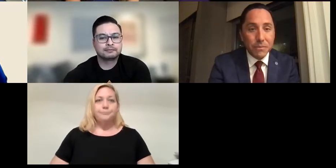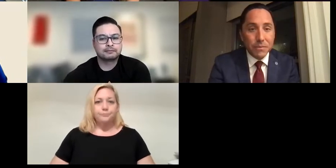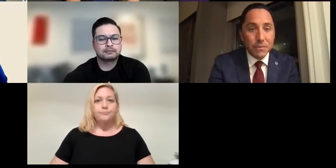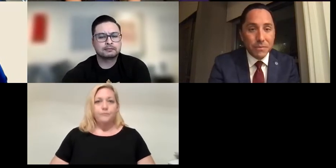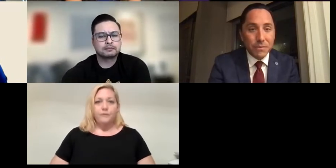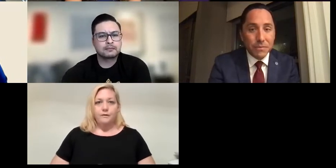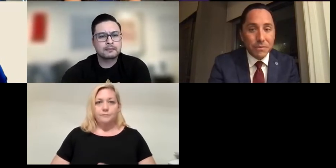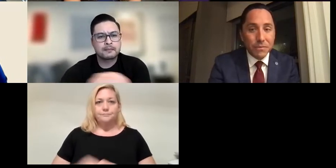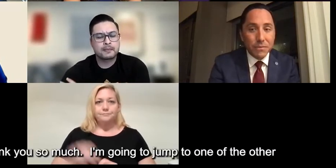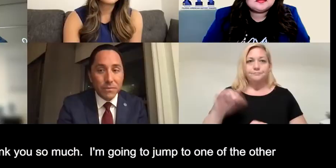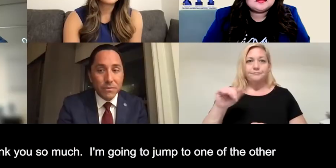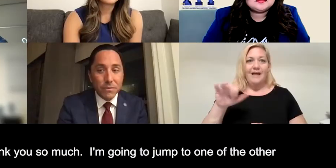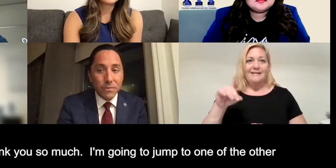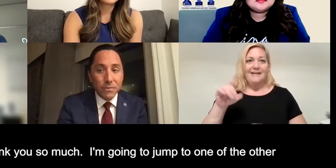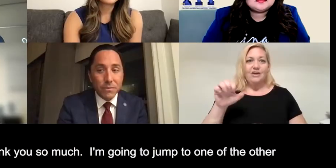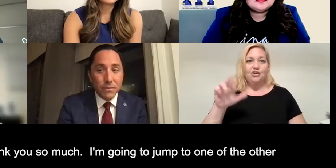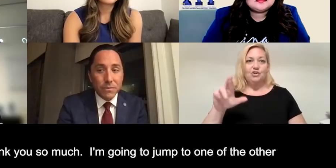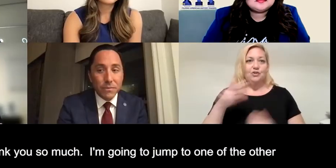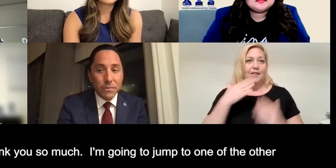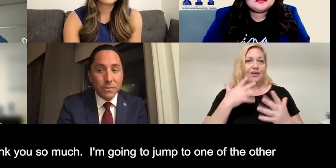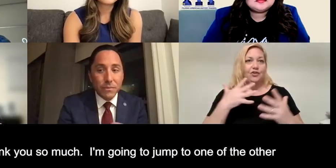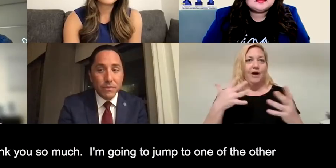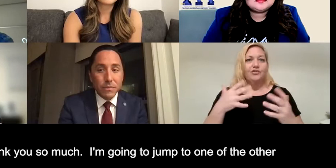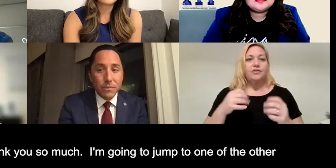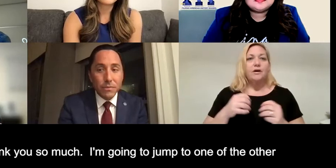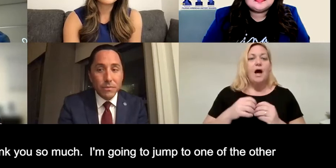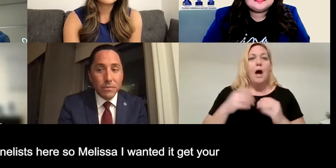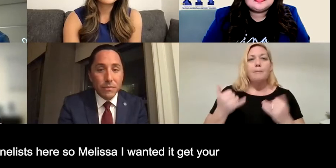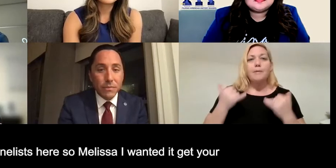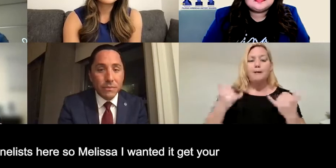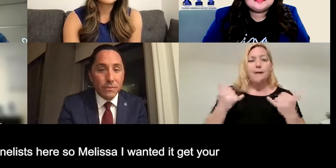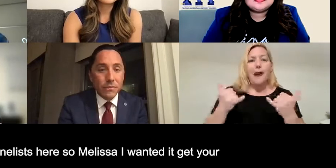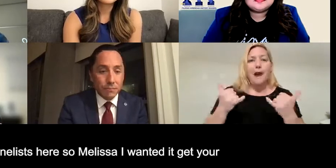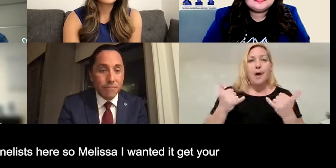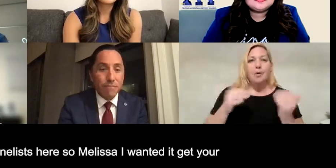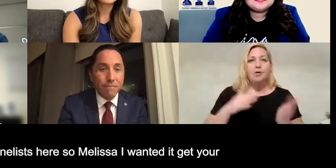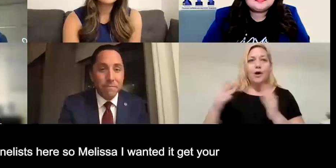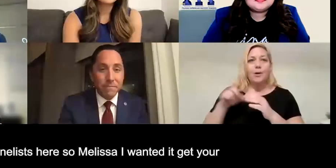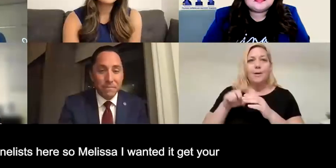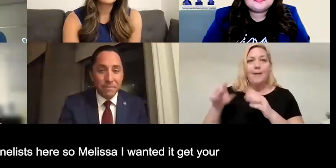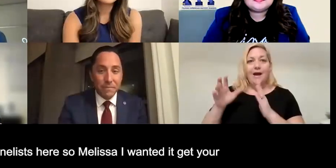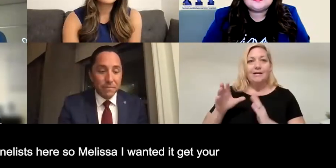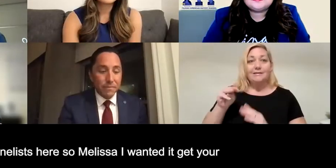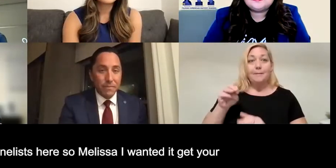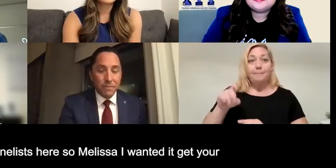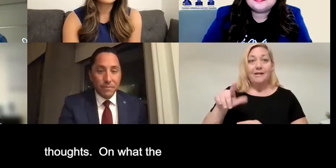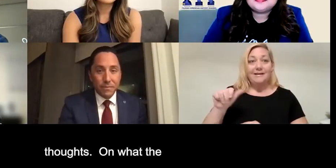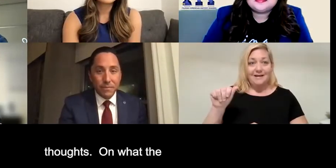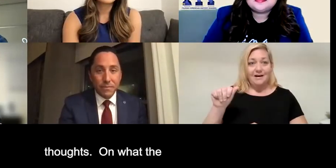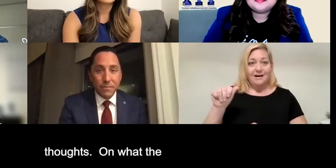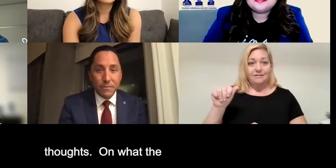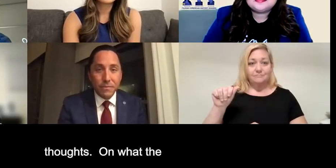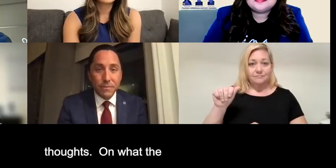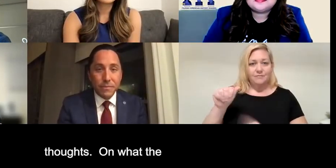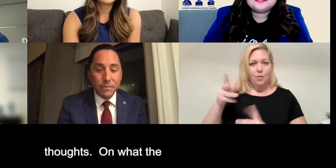Thank you so much. I'm going to jump to some of the other panelists here. So Melissa, wanted to